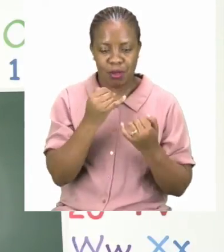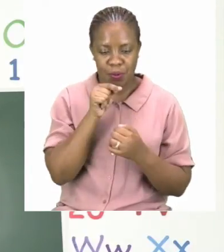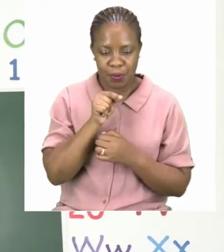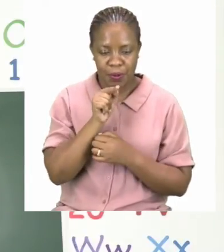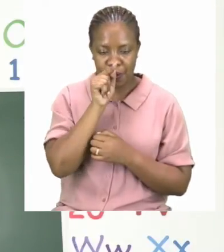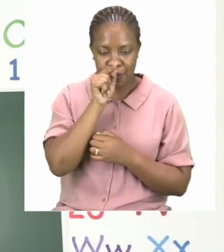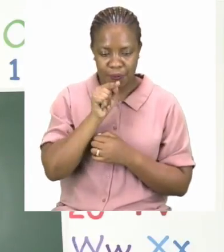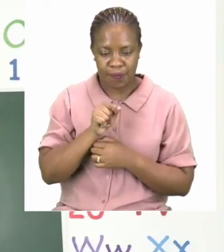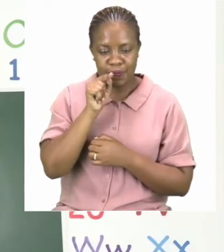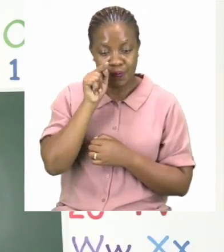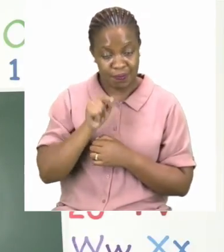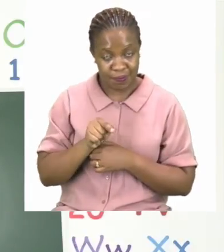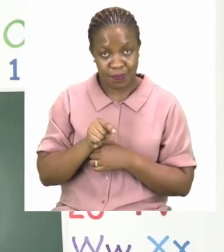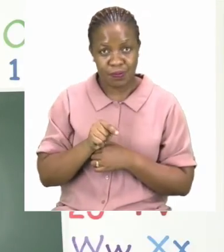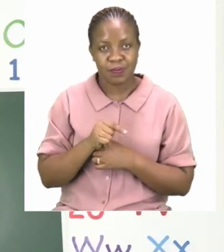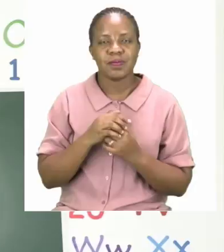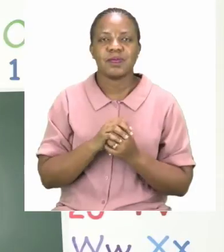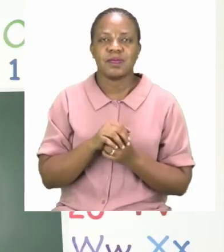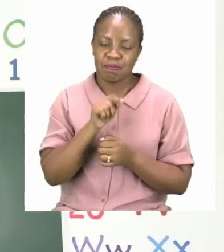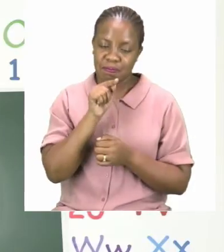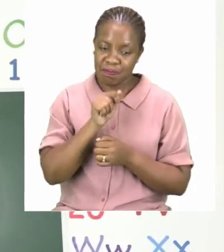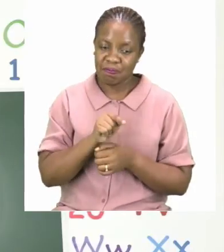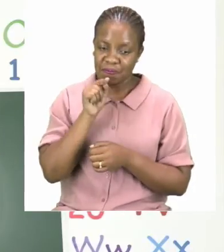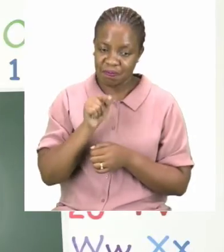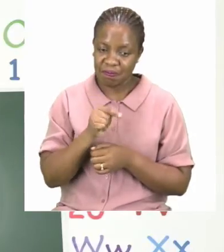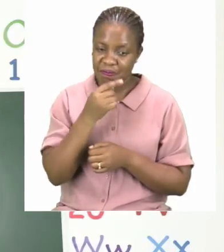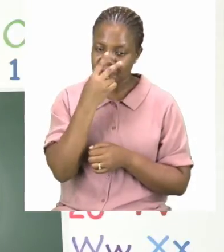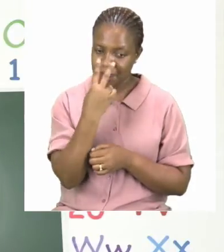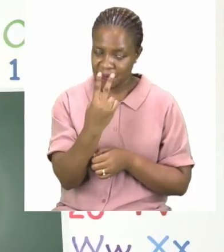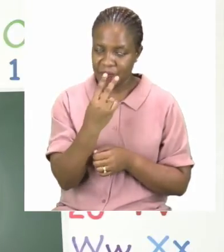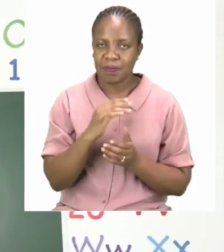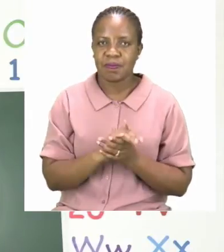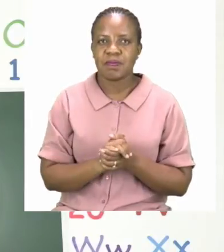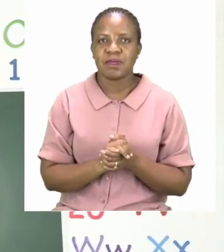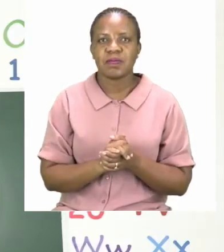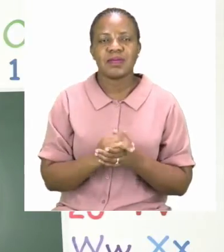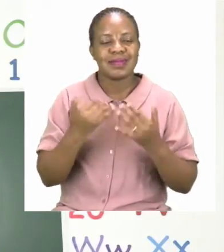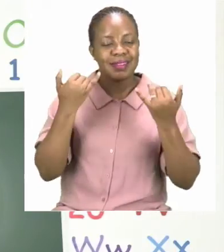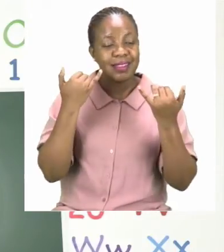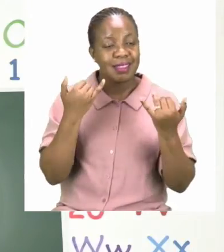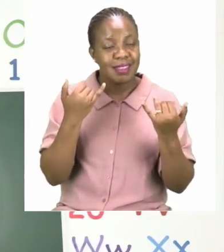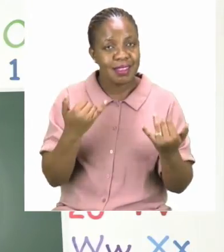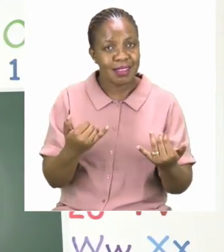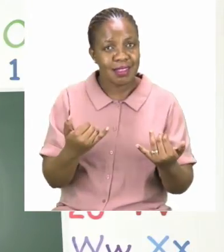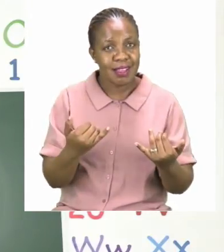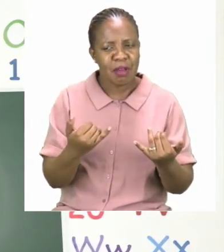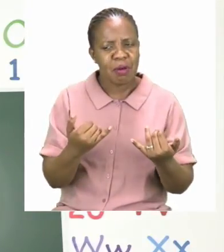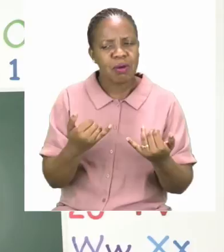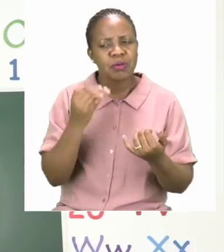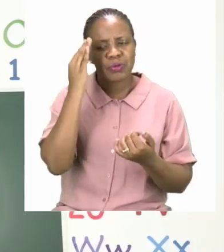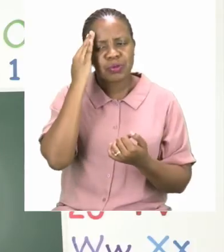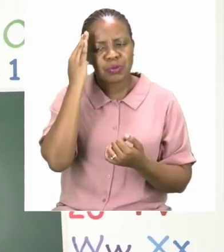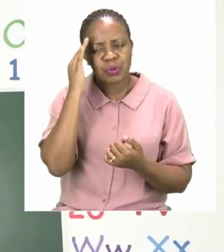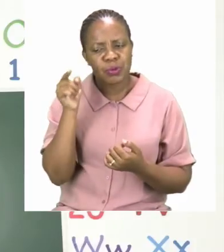1, 2. And then to find out where this one is supposed